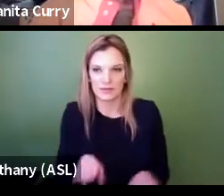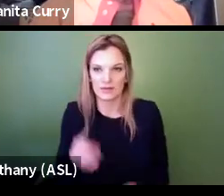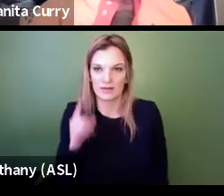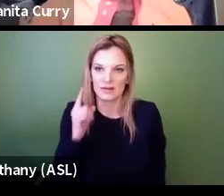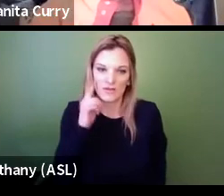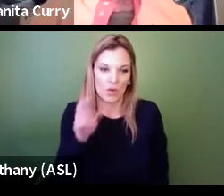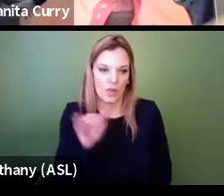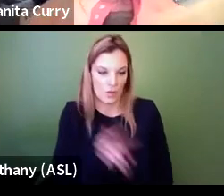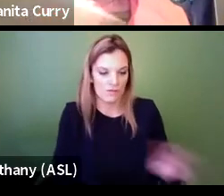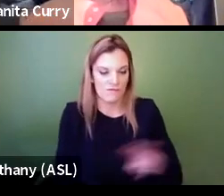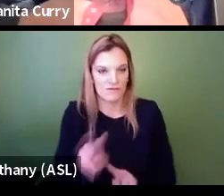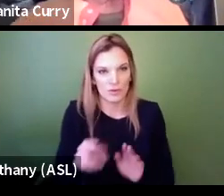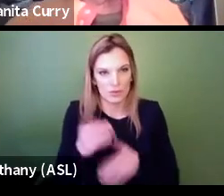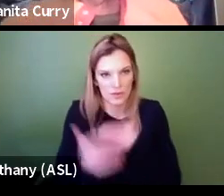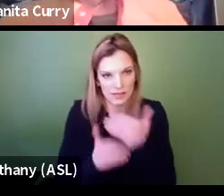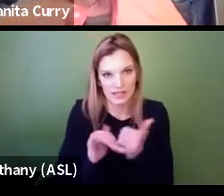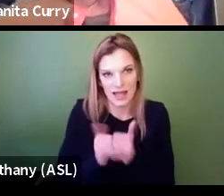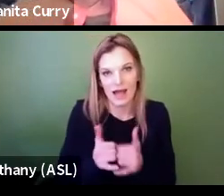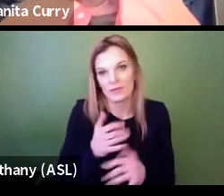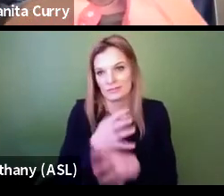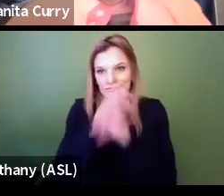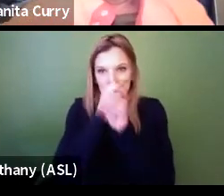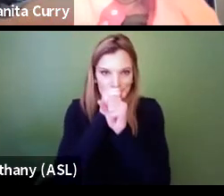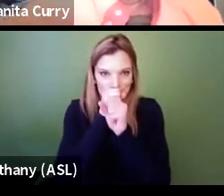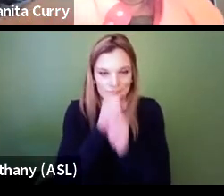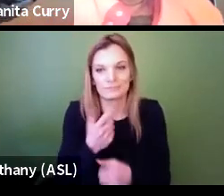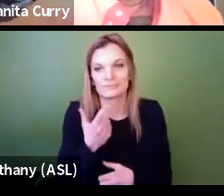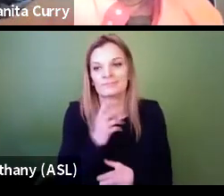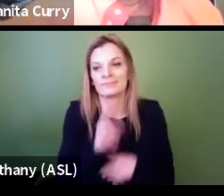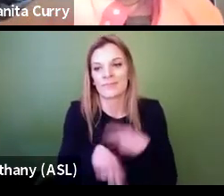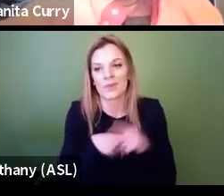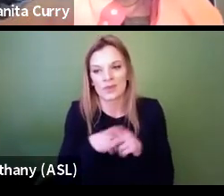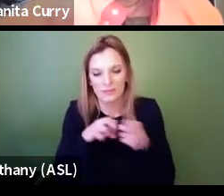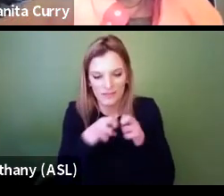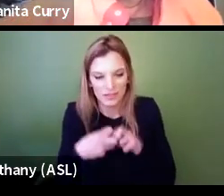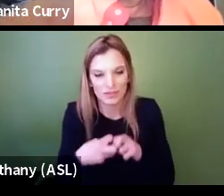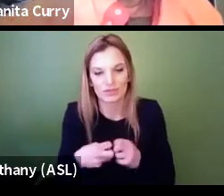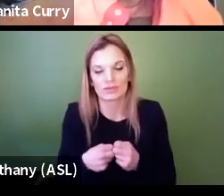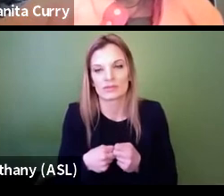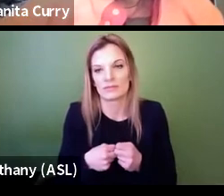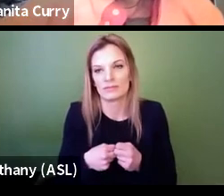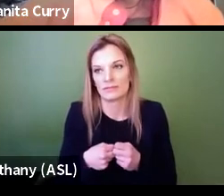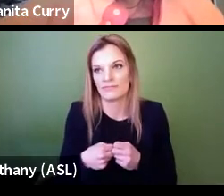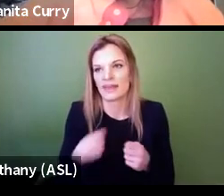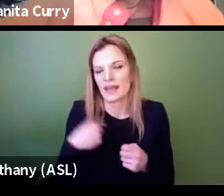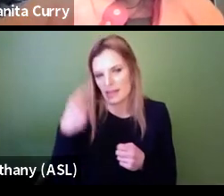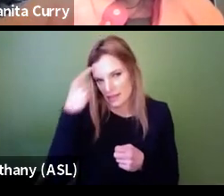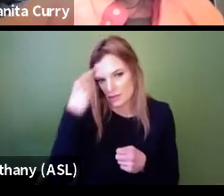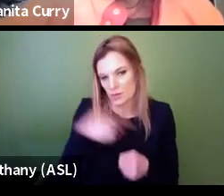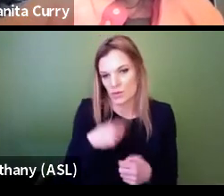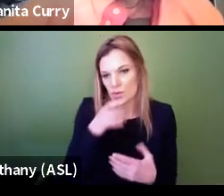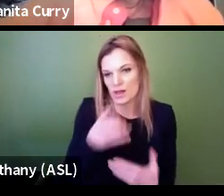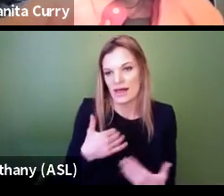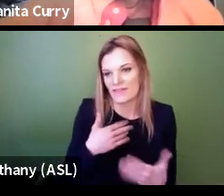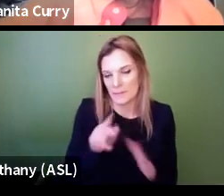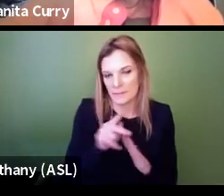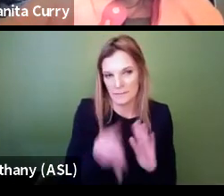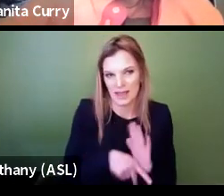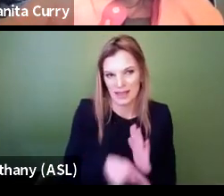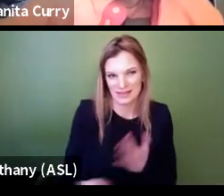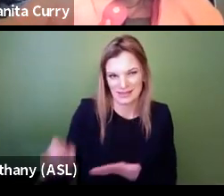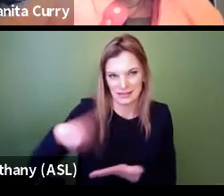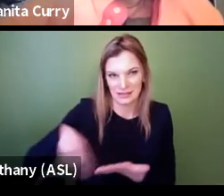reviewing process in regards to confidentiality and those kinds of issues. And I think we will be bringing a policy back next week,